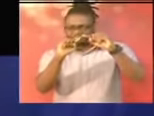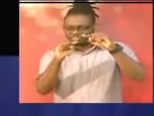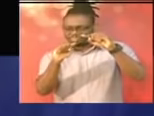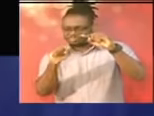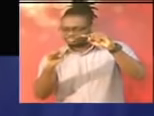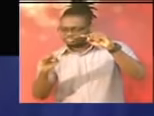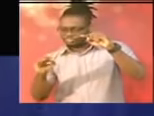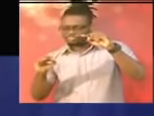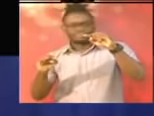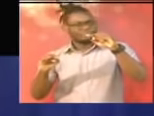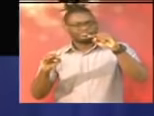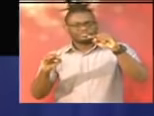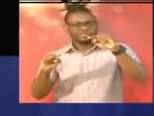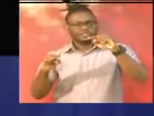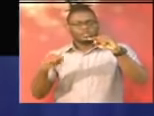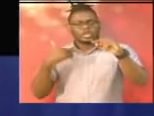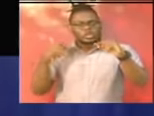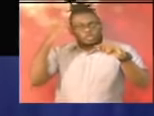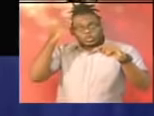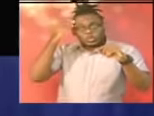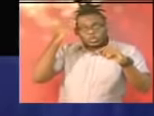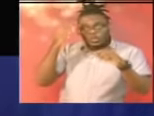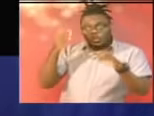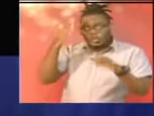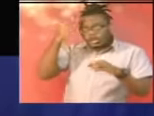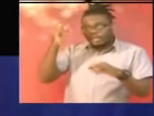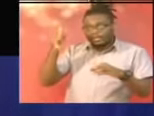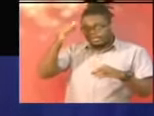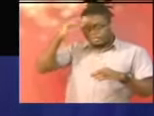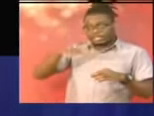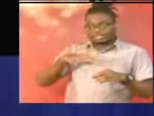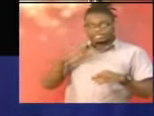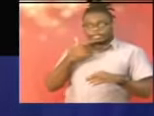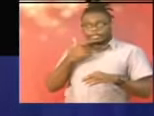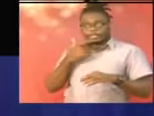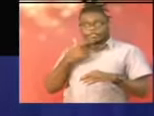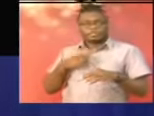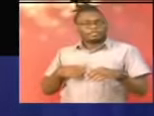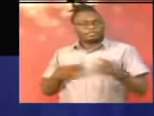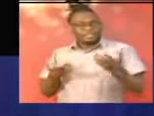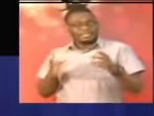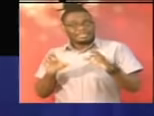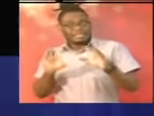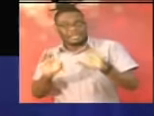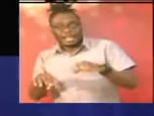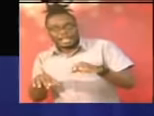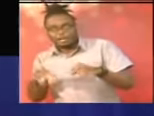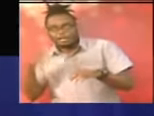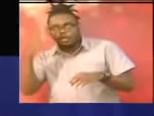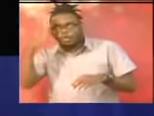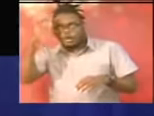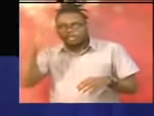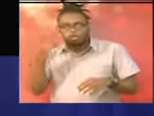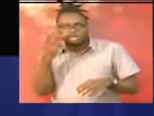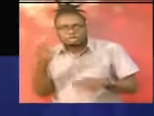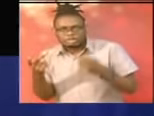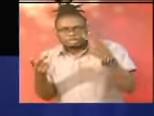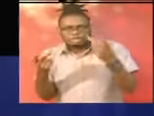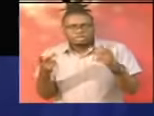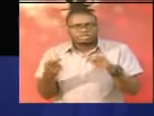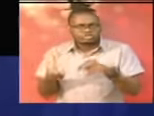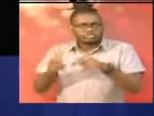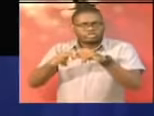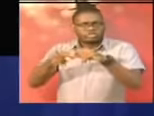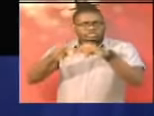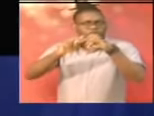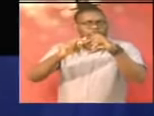Singh, sorry, would have made some mention of what could be driving the this continued high infections within the county. But